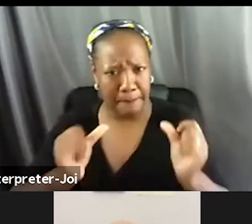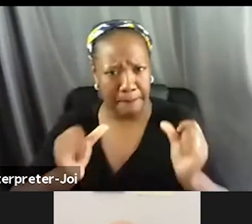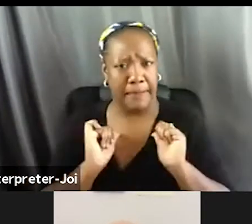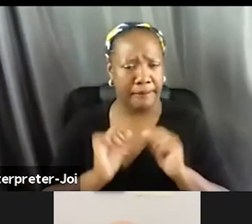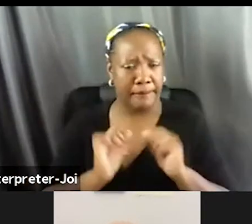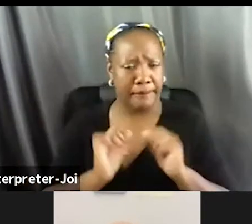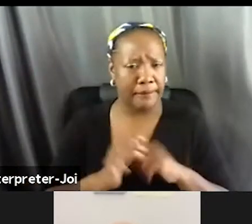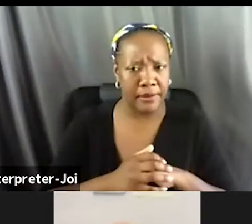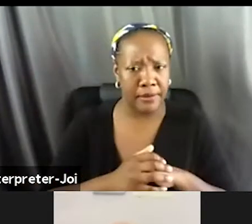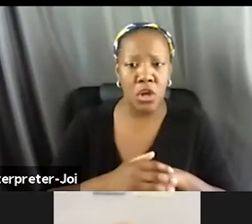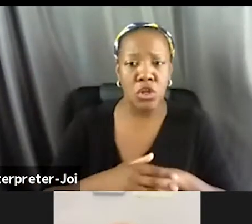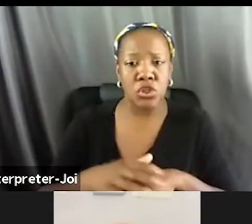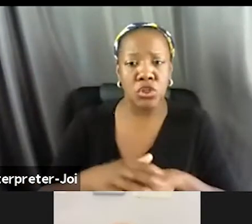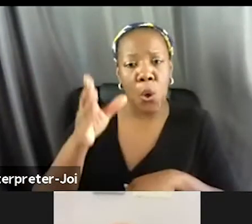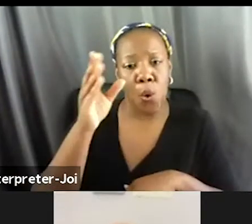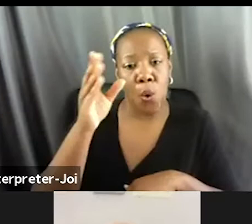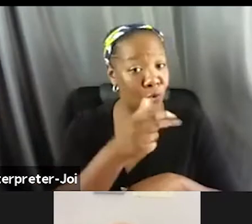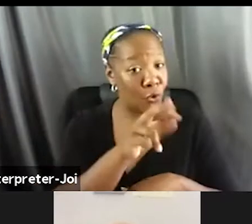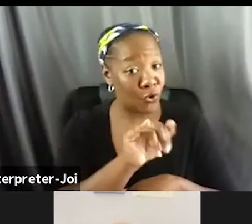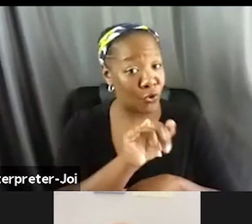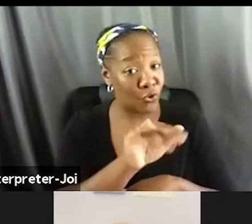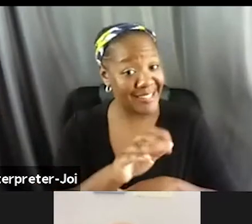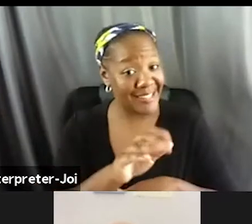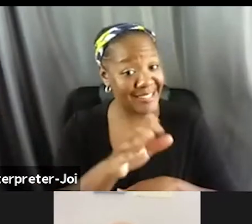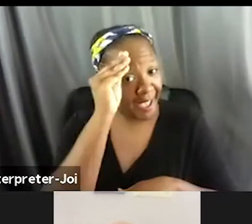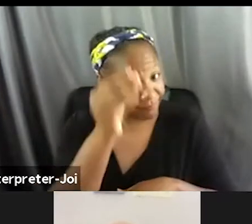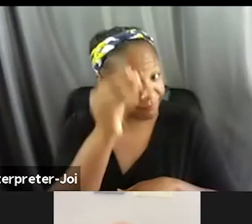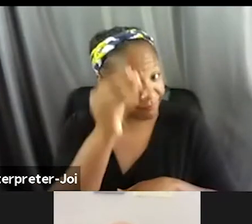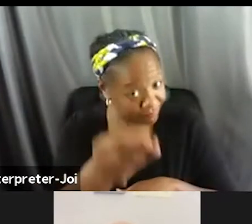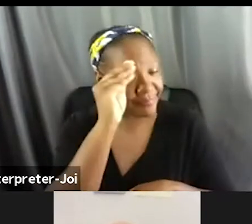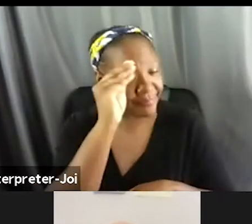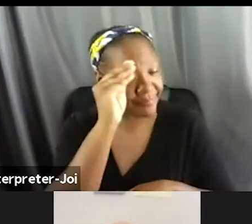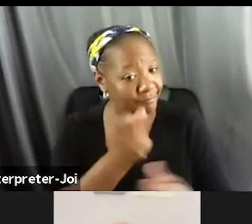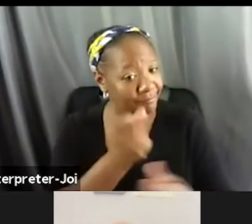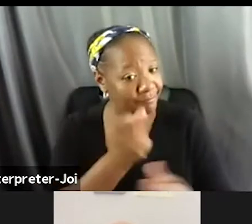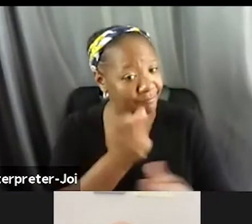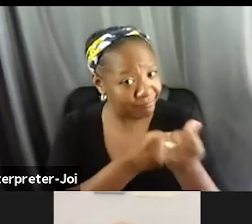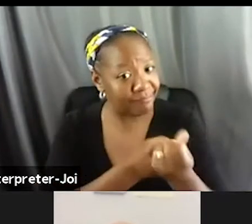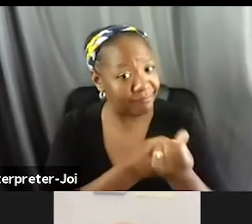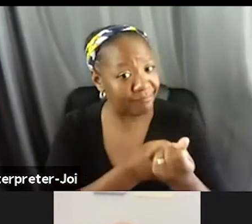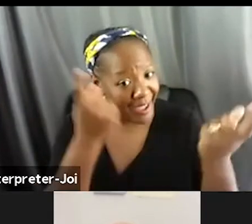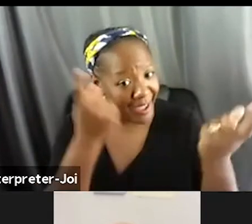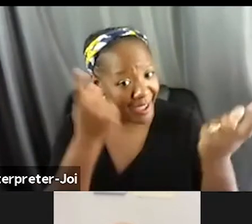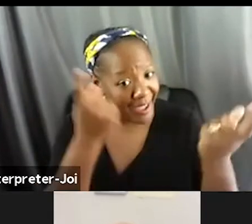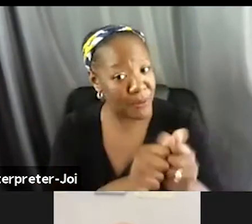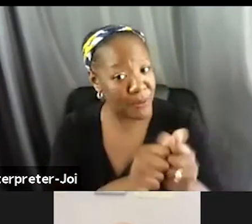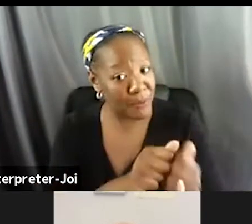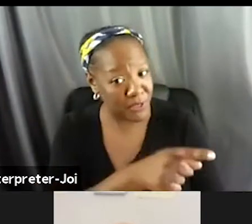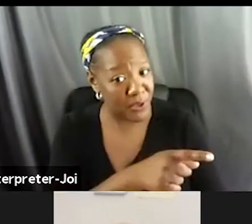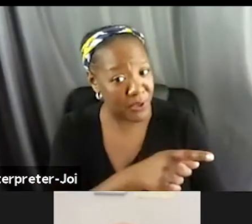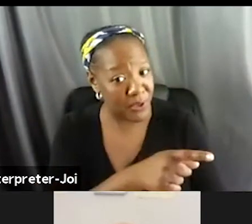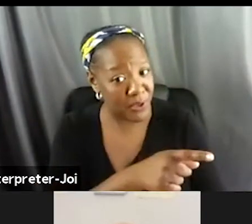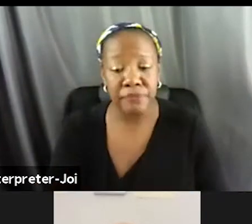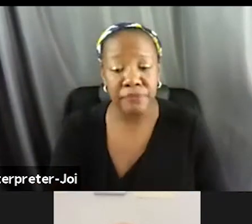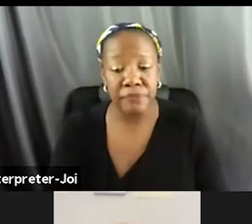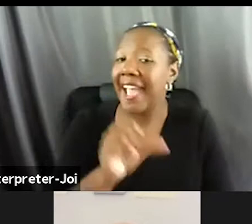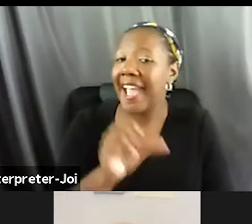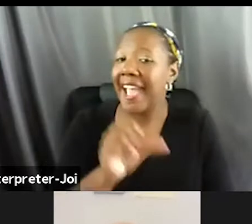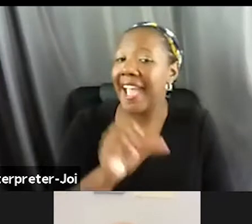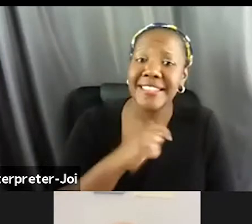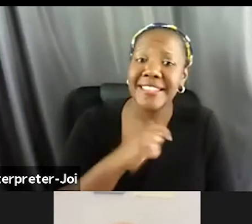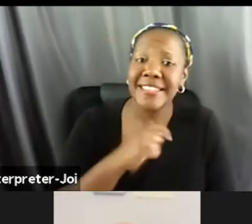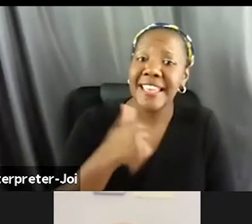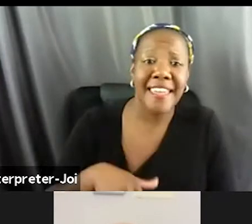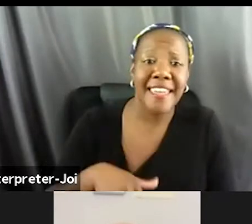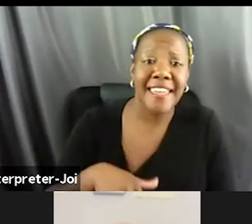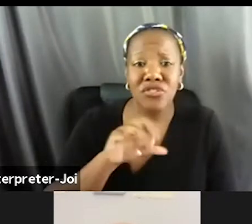My hat is off to you, Grace, and I feel you. I absolutely agree with you. But for me, at this age, I